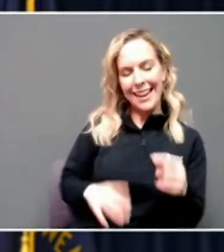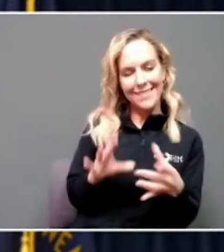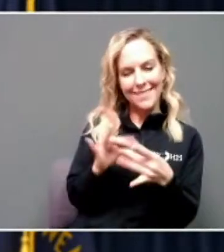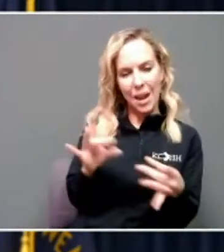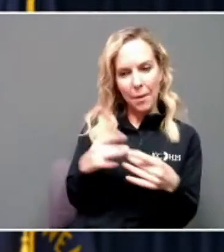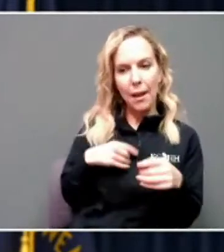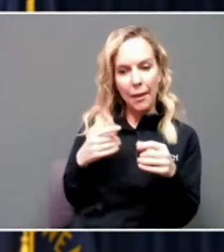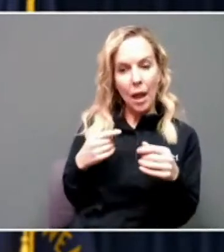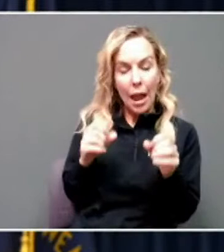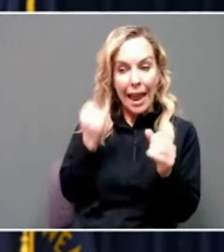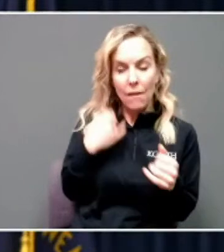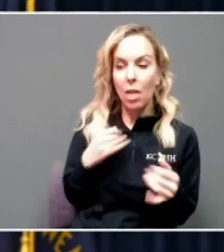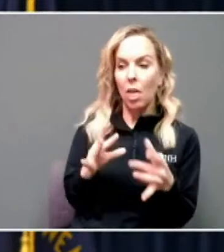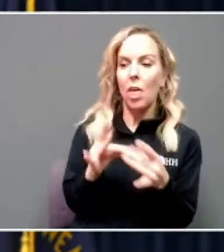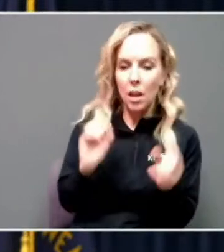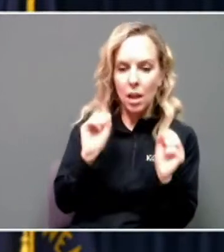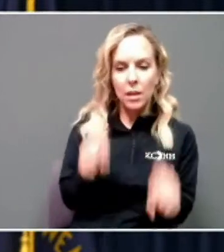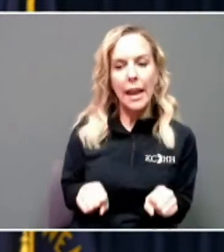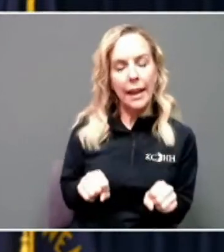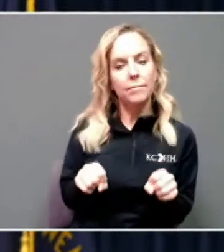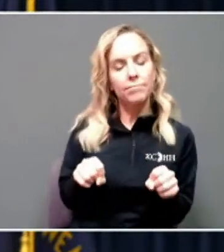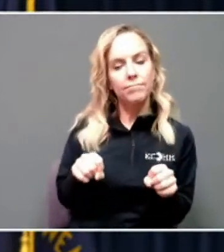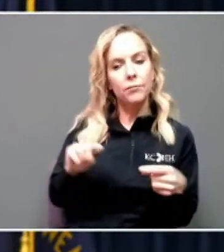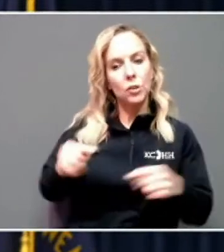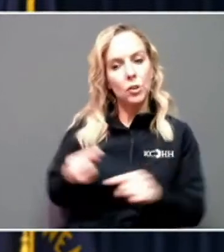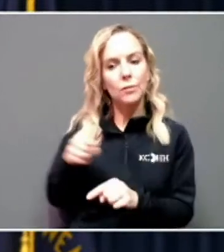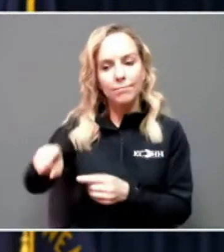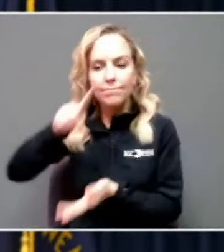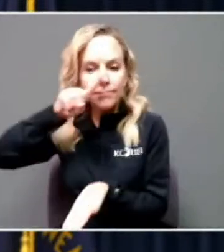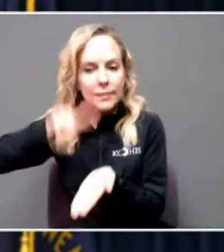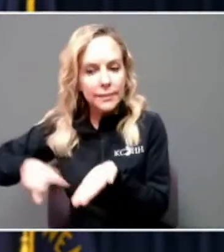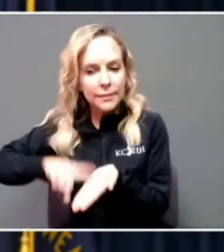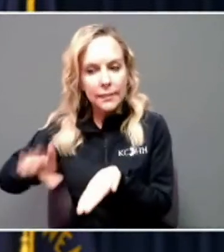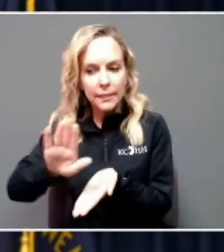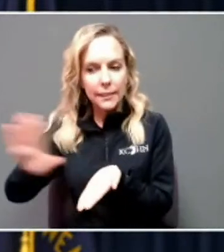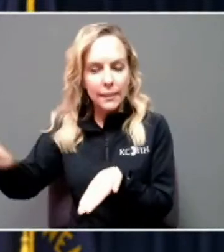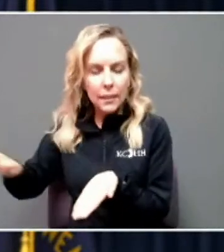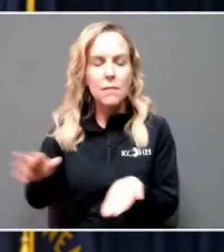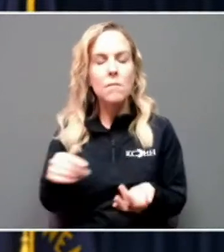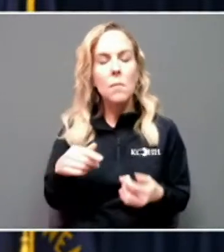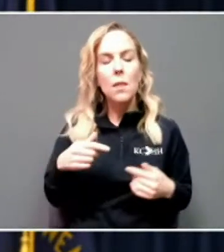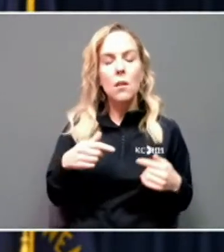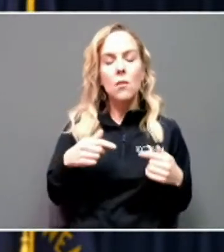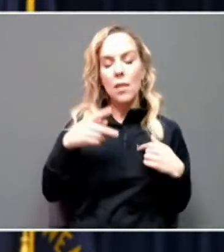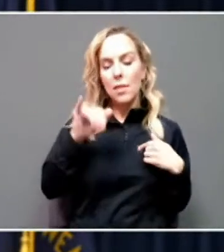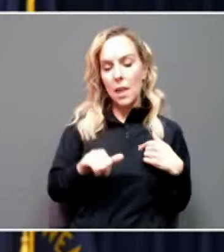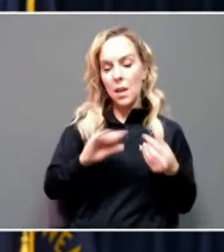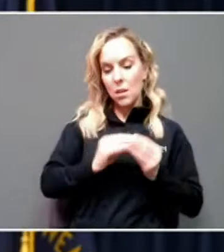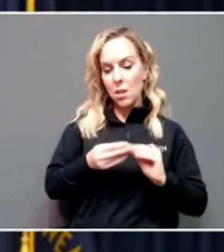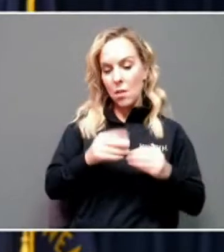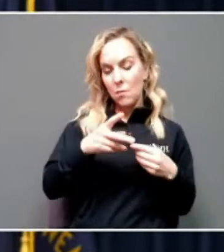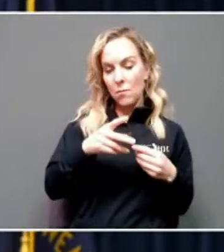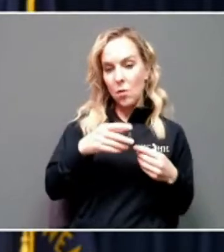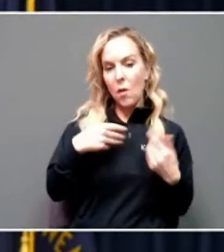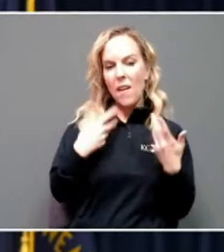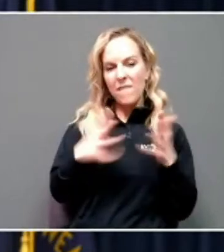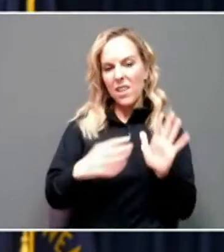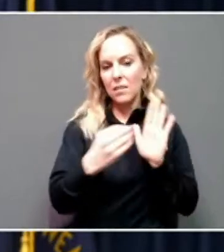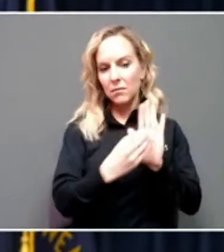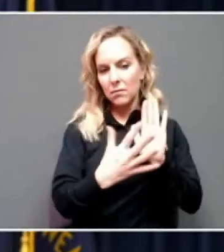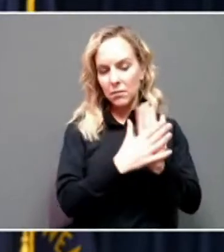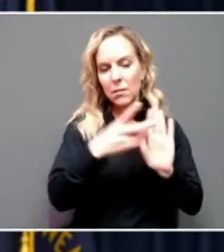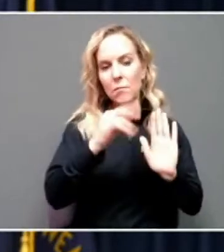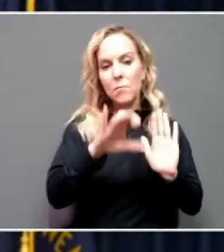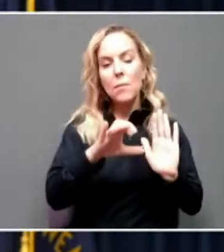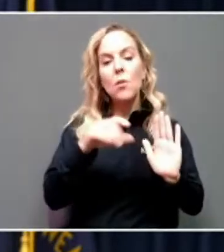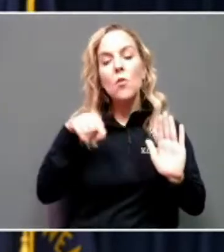compromise the investigation itself. We've made public numbers of employees that access